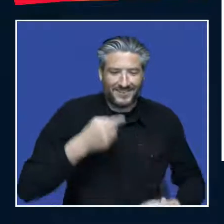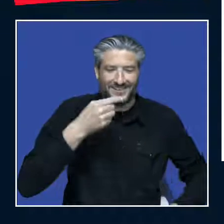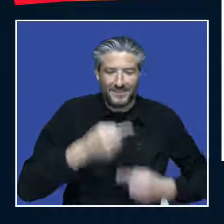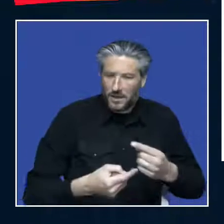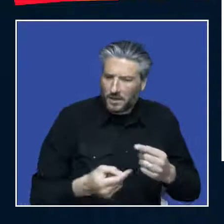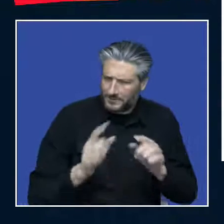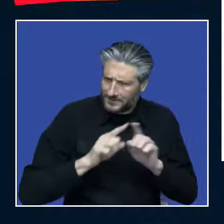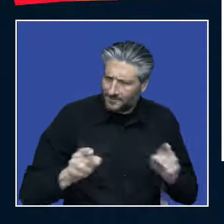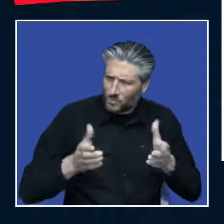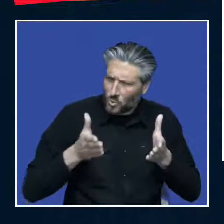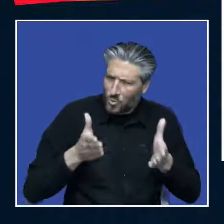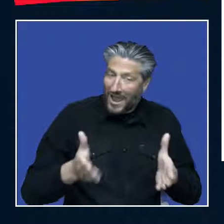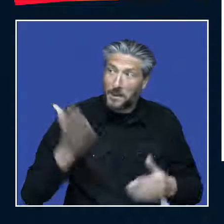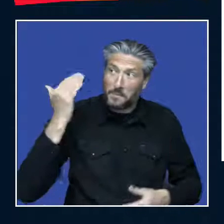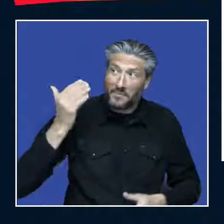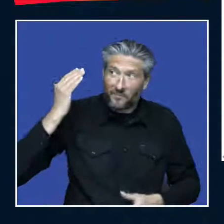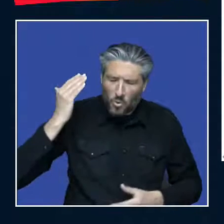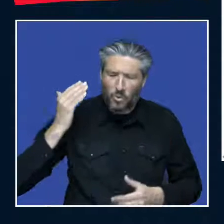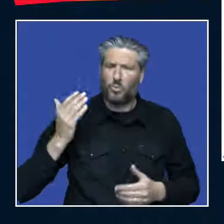were used to do it before.